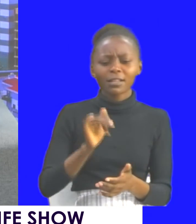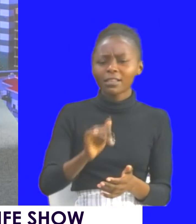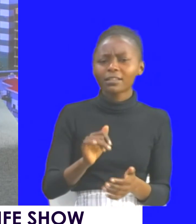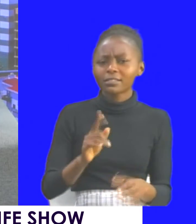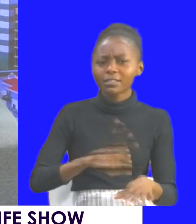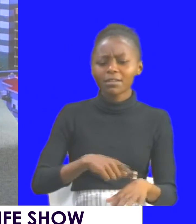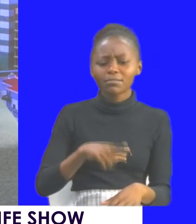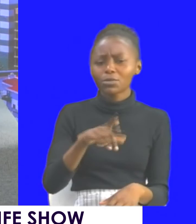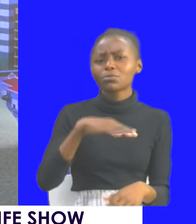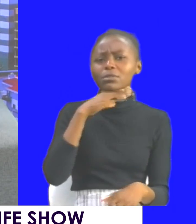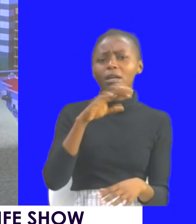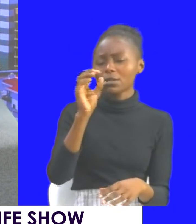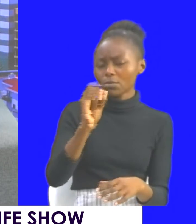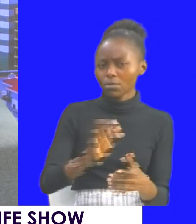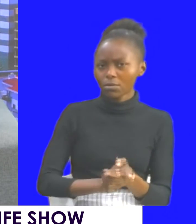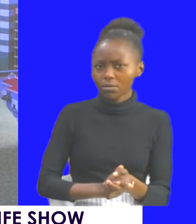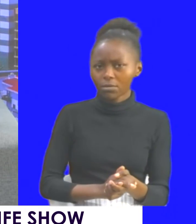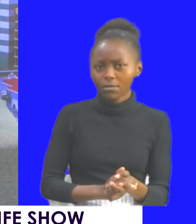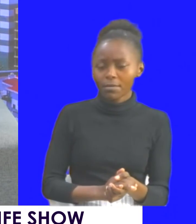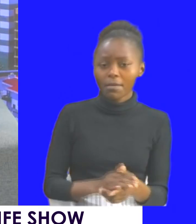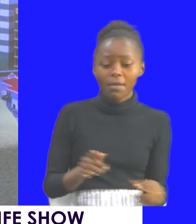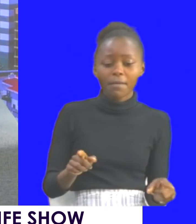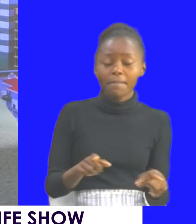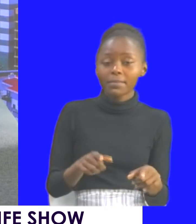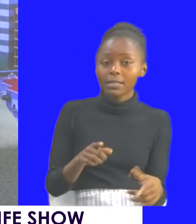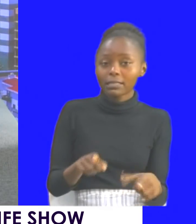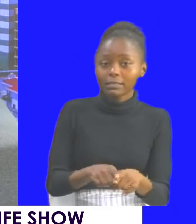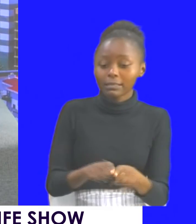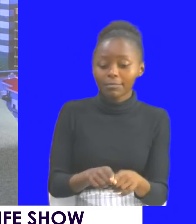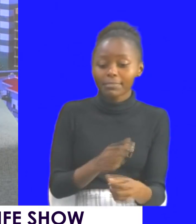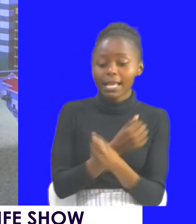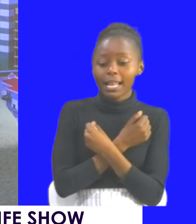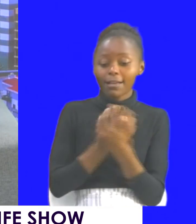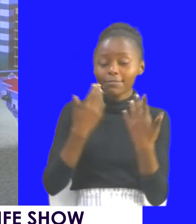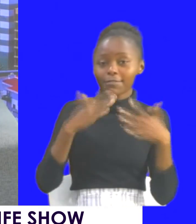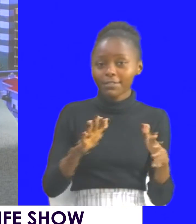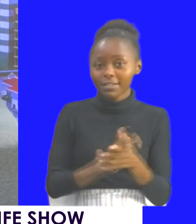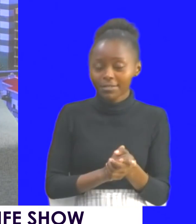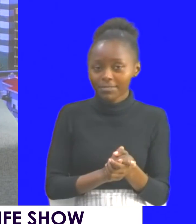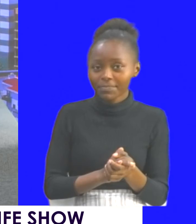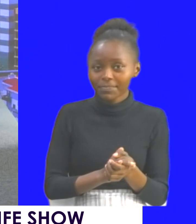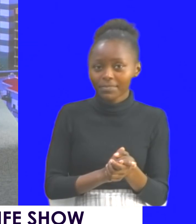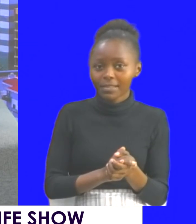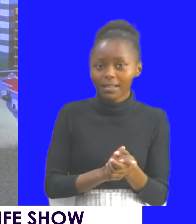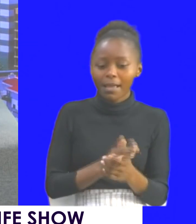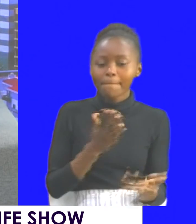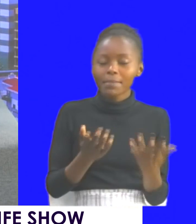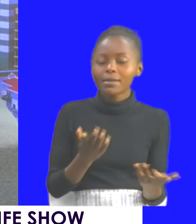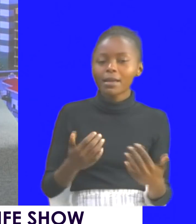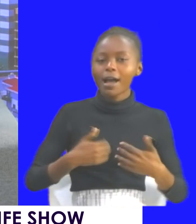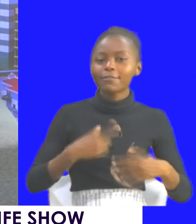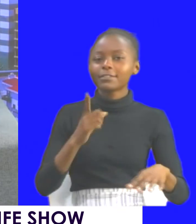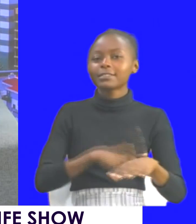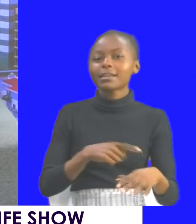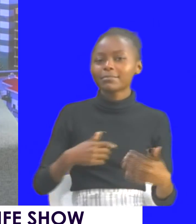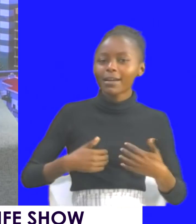moments when love will go down, but that's no time for you to go down. There are moments when your beautiful